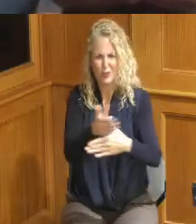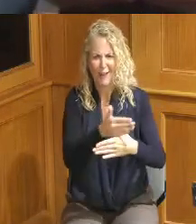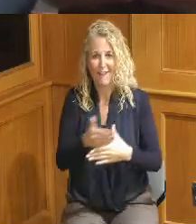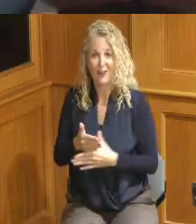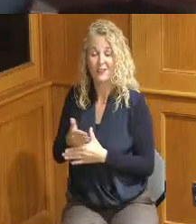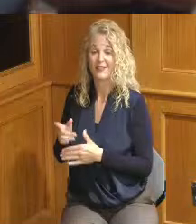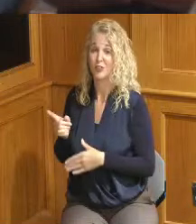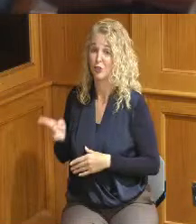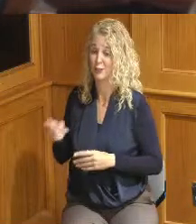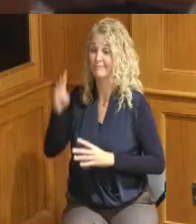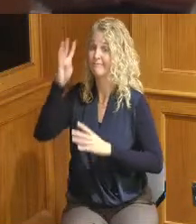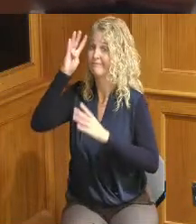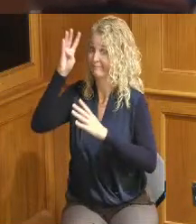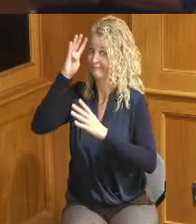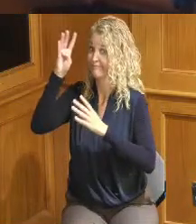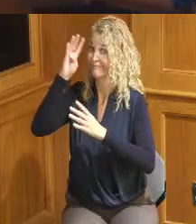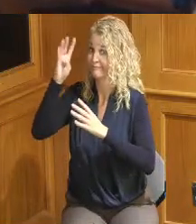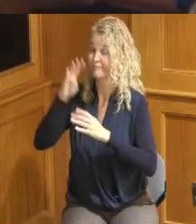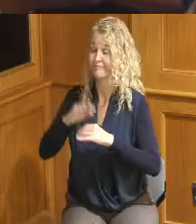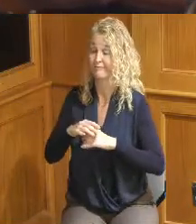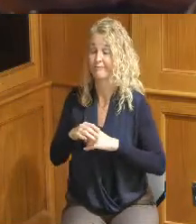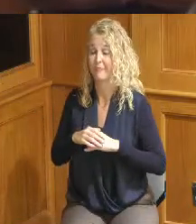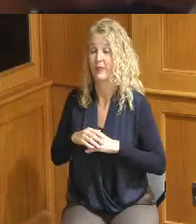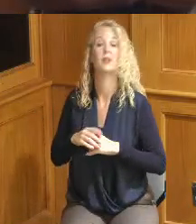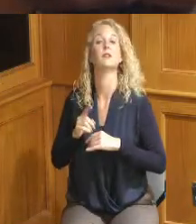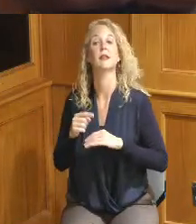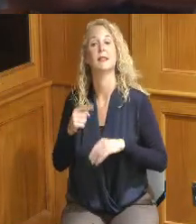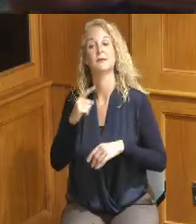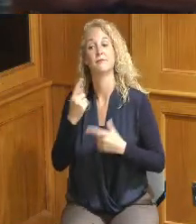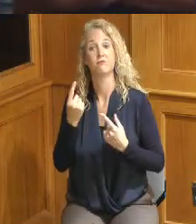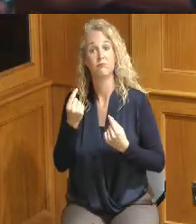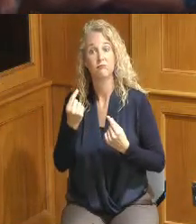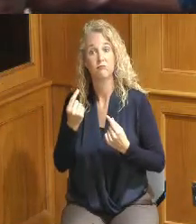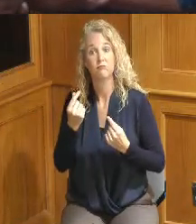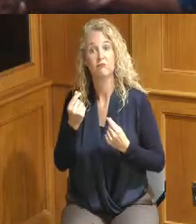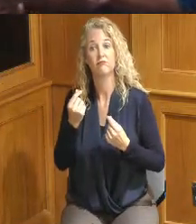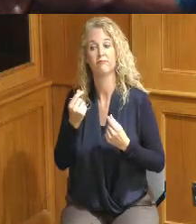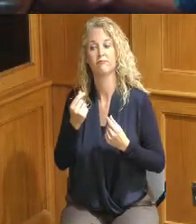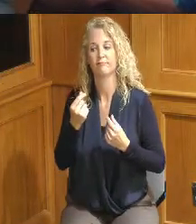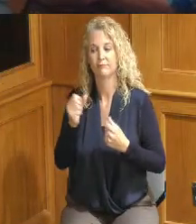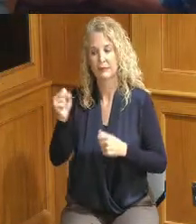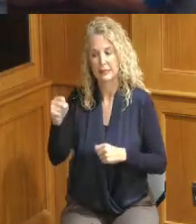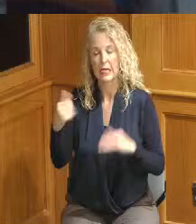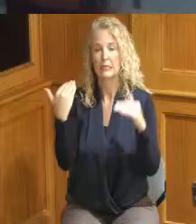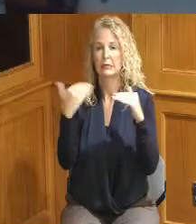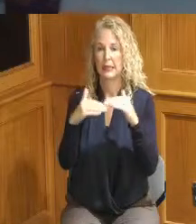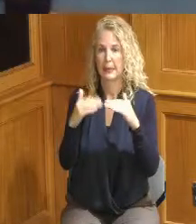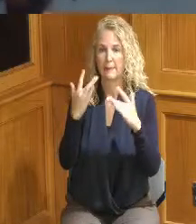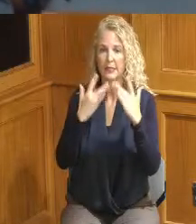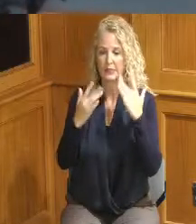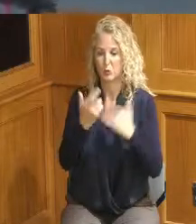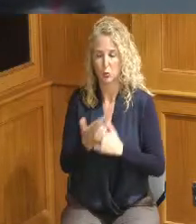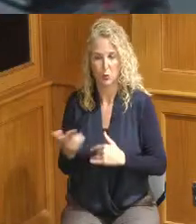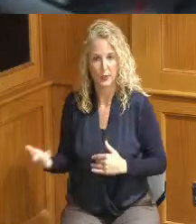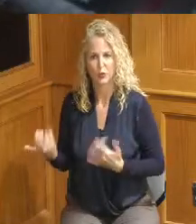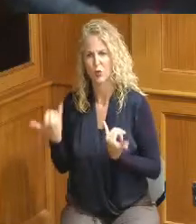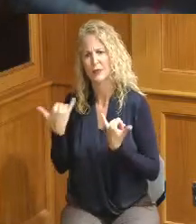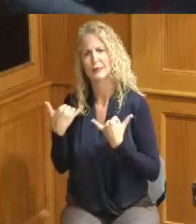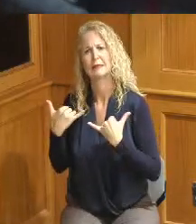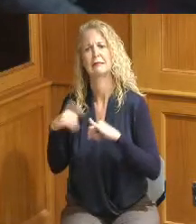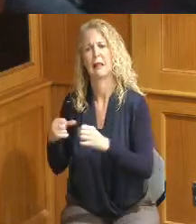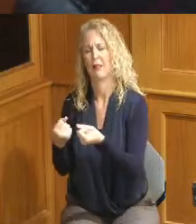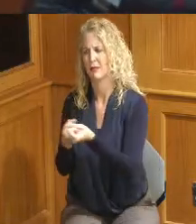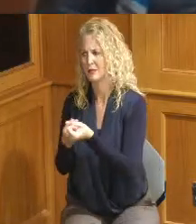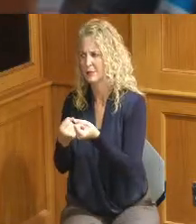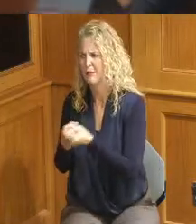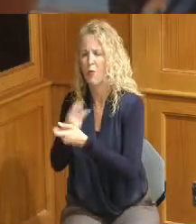This innovative approach ensured that even with constrained resources, they could deliver meaningful aid and